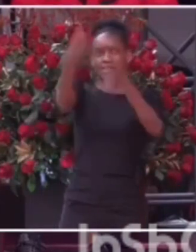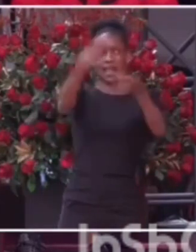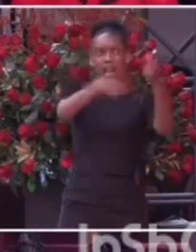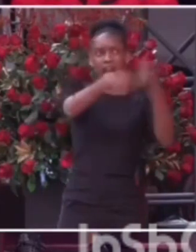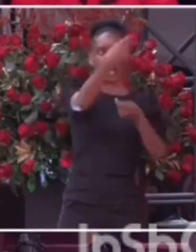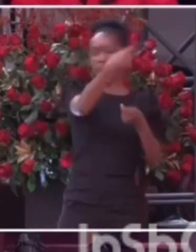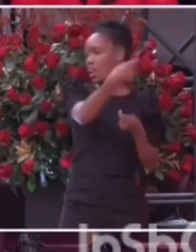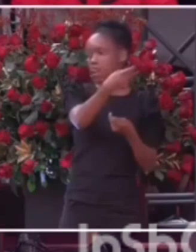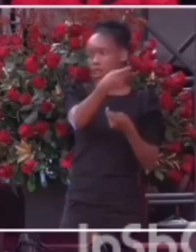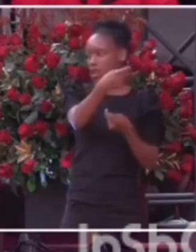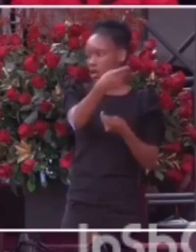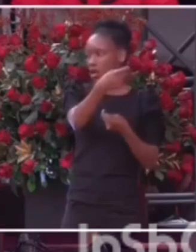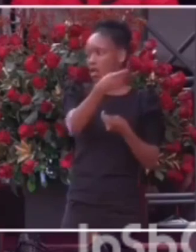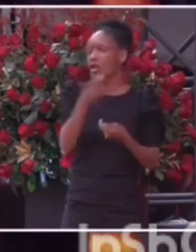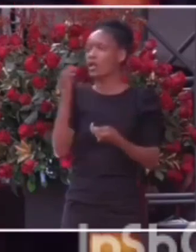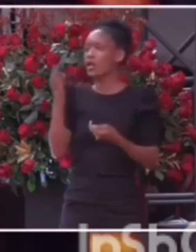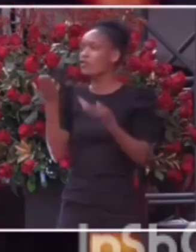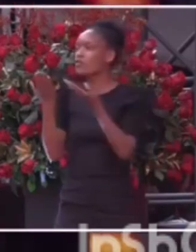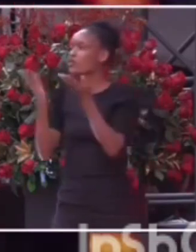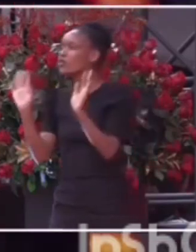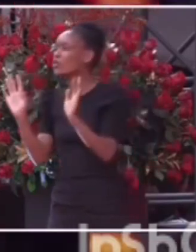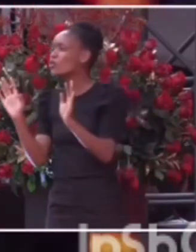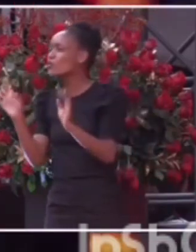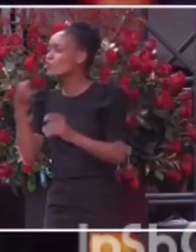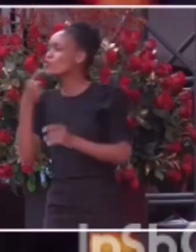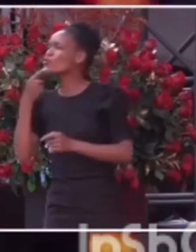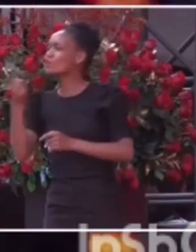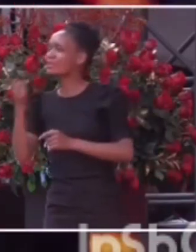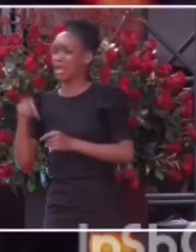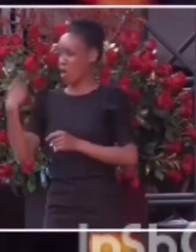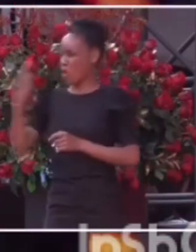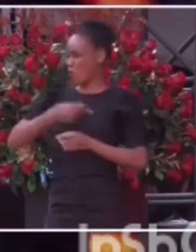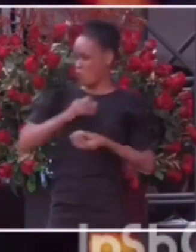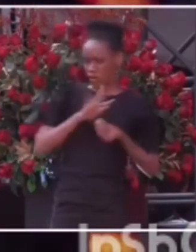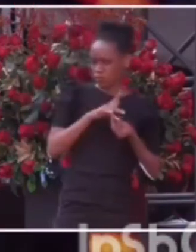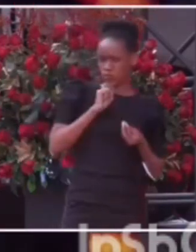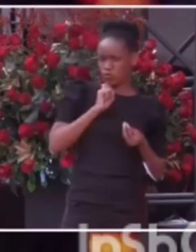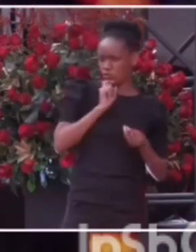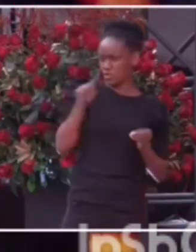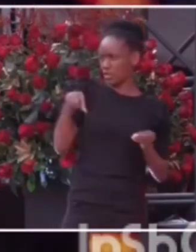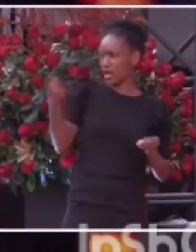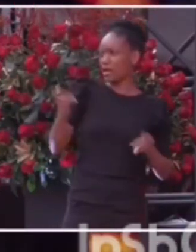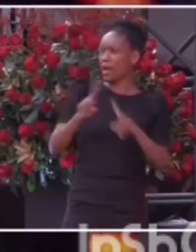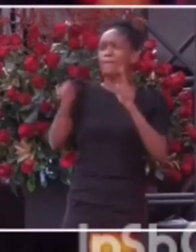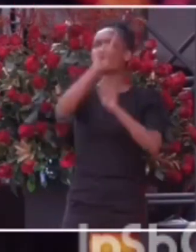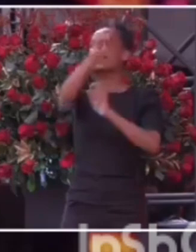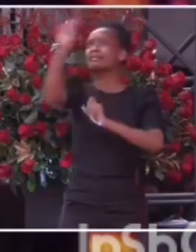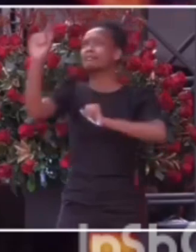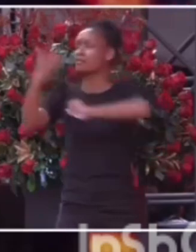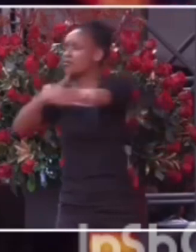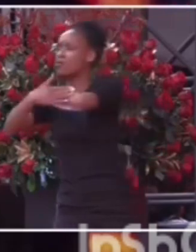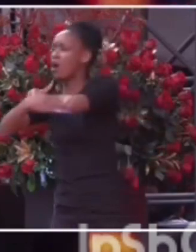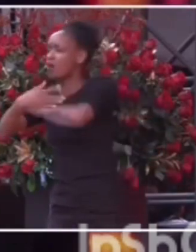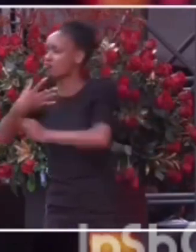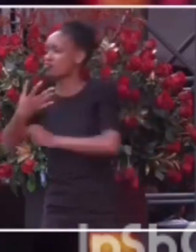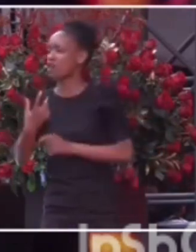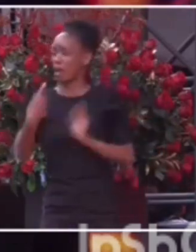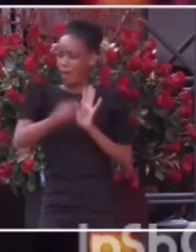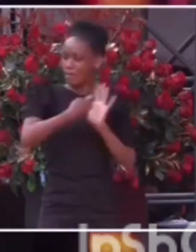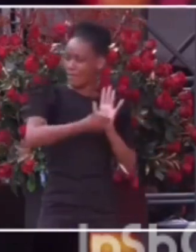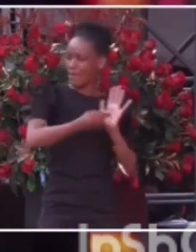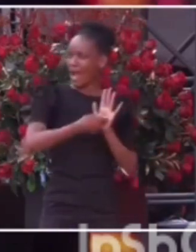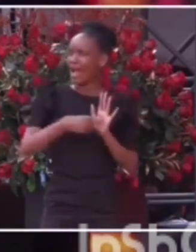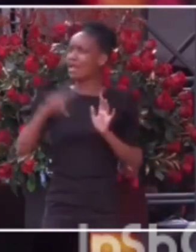say we can't use coal, why do you take it and use it in your countries? No one must take coal from